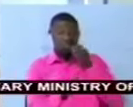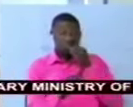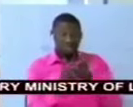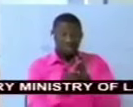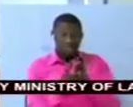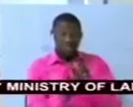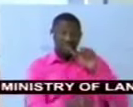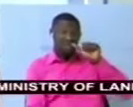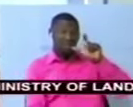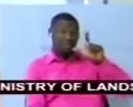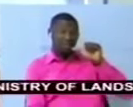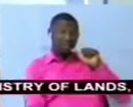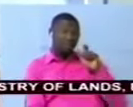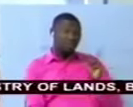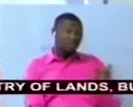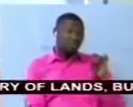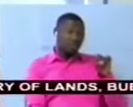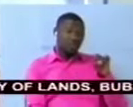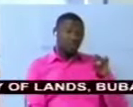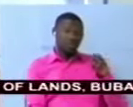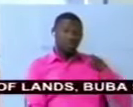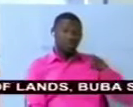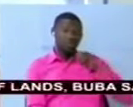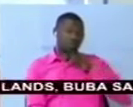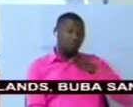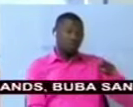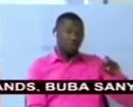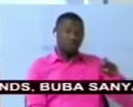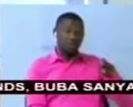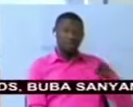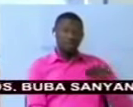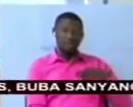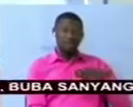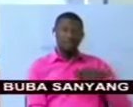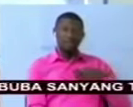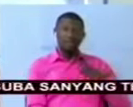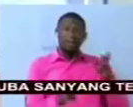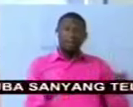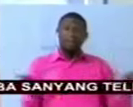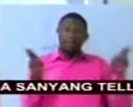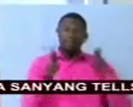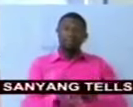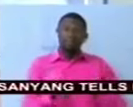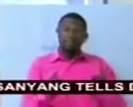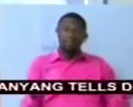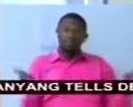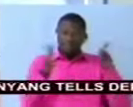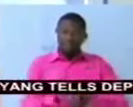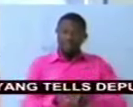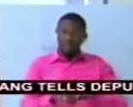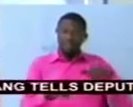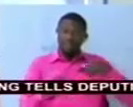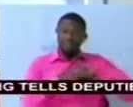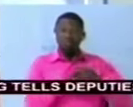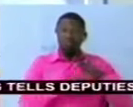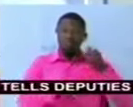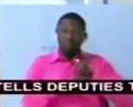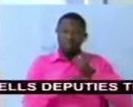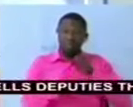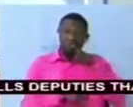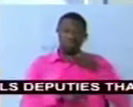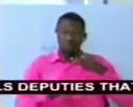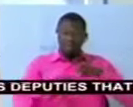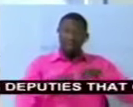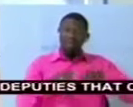Mor participated in forcing you into nudity? Ci yow ni ko xamé ndax mën nga wax ni Alhaji Mor